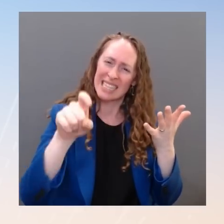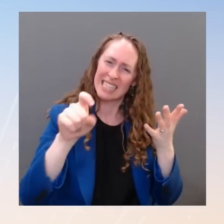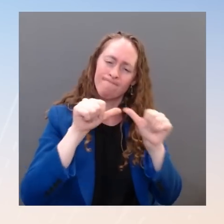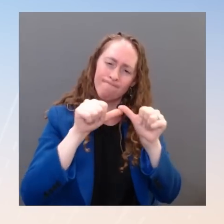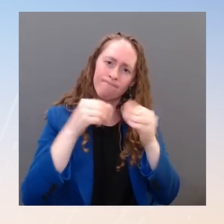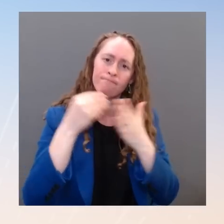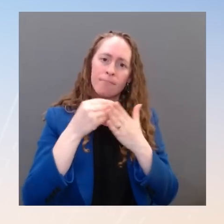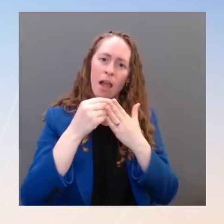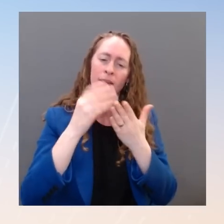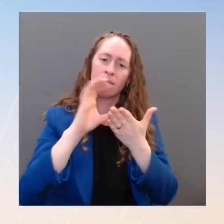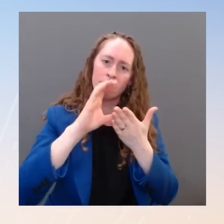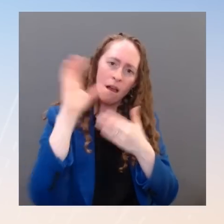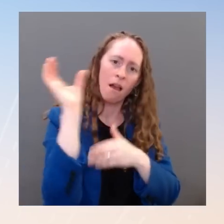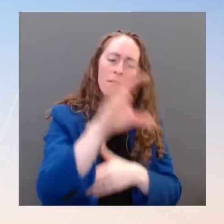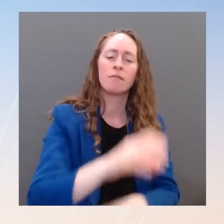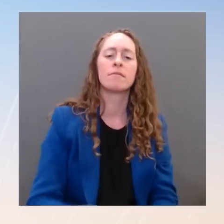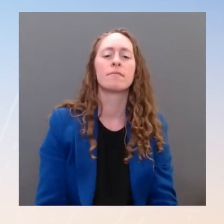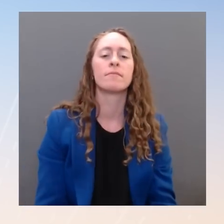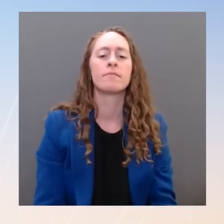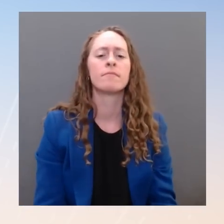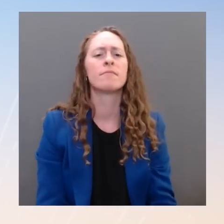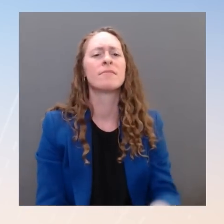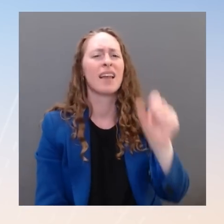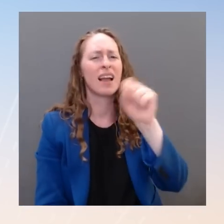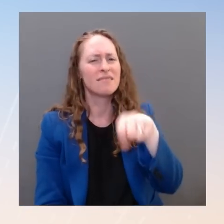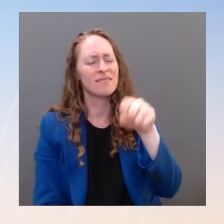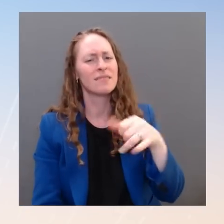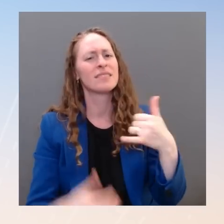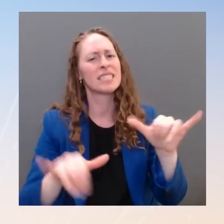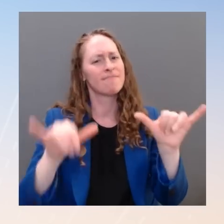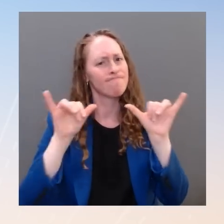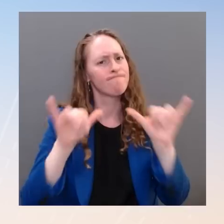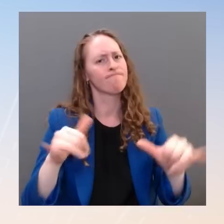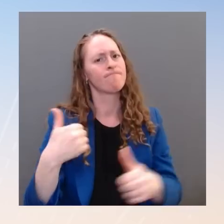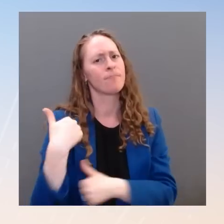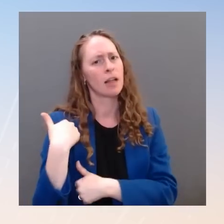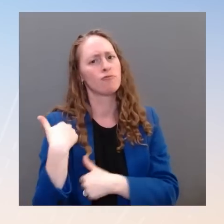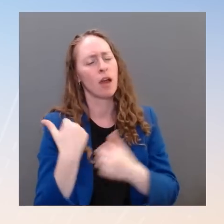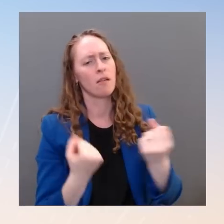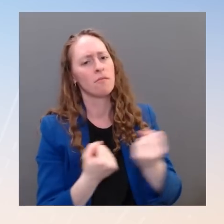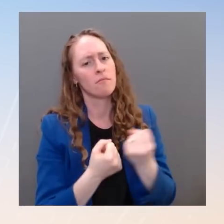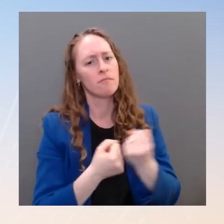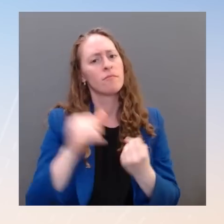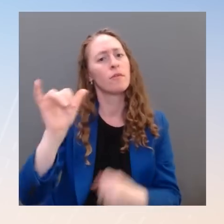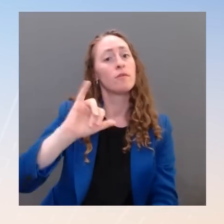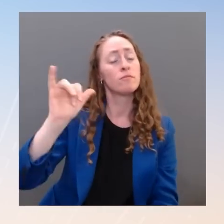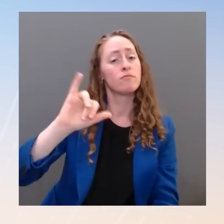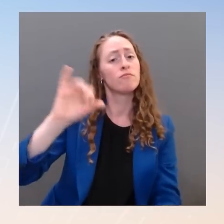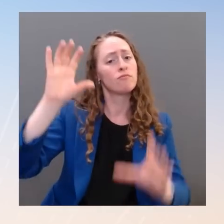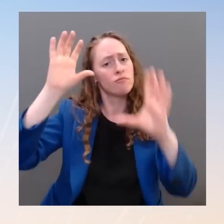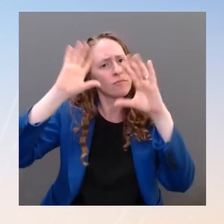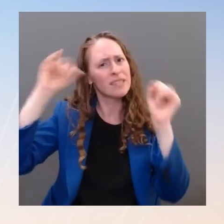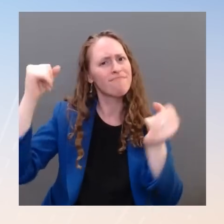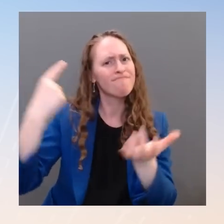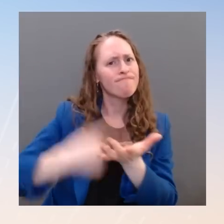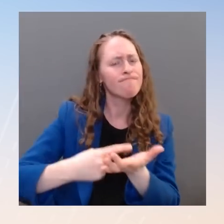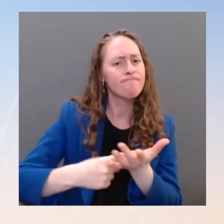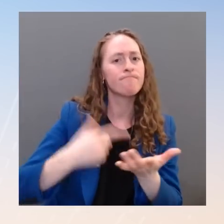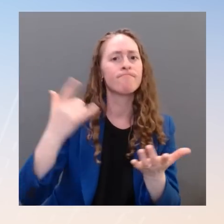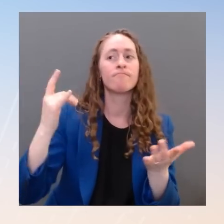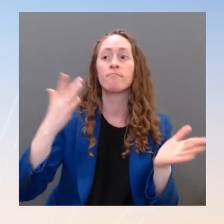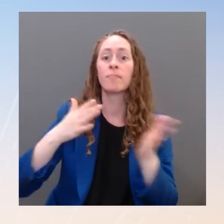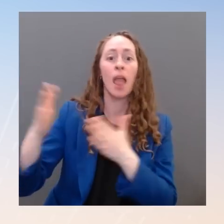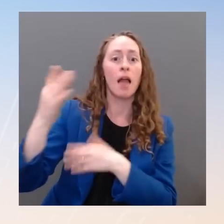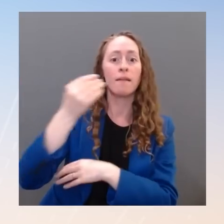this war. But there is funding in there, as he noted this morning, for food security and ensuring that we are addressing any food shortages